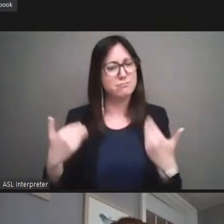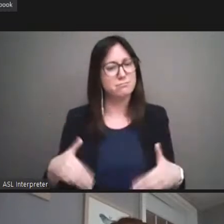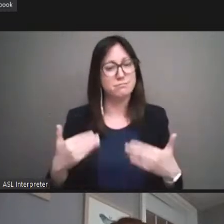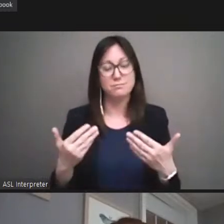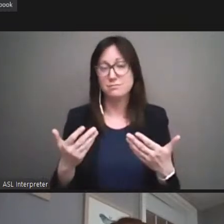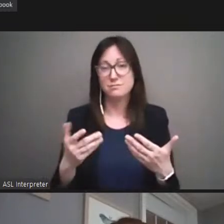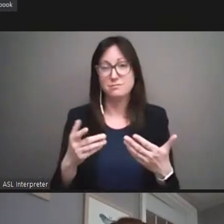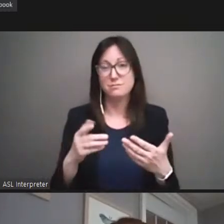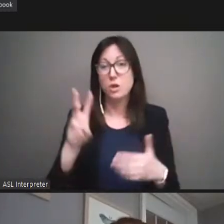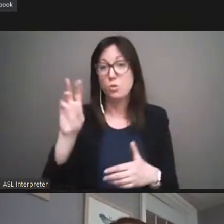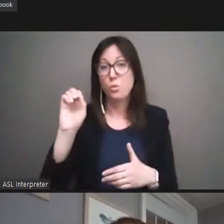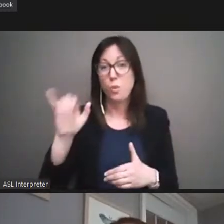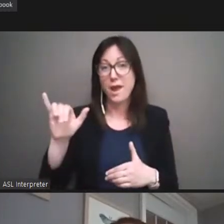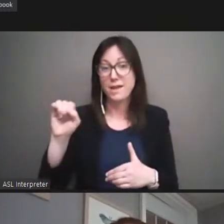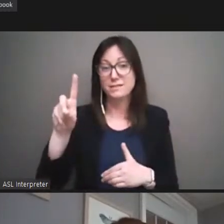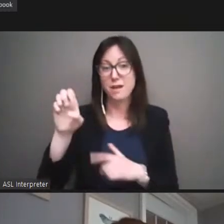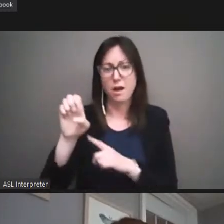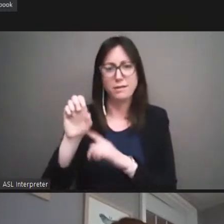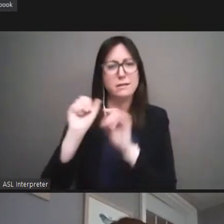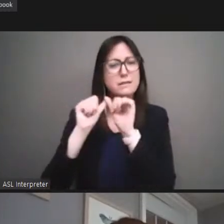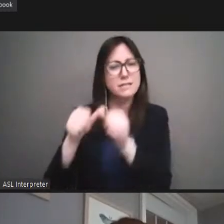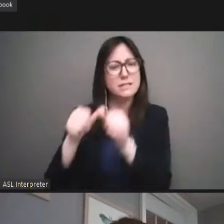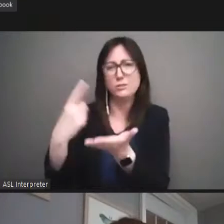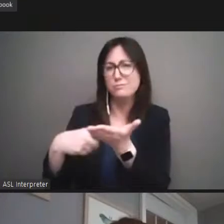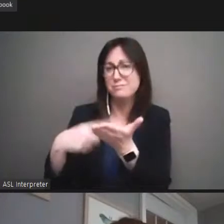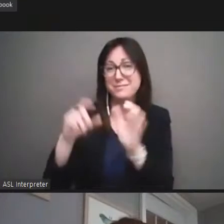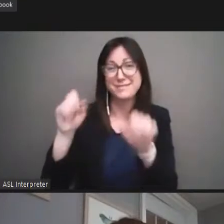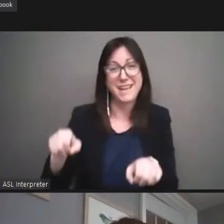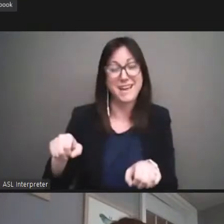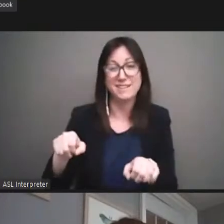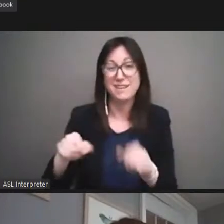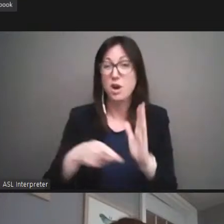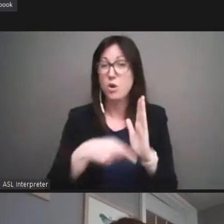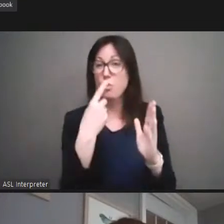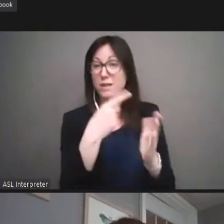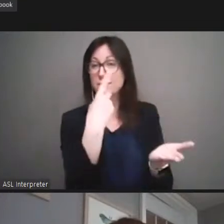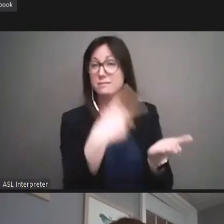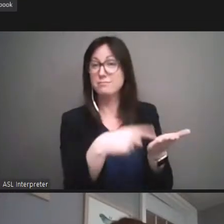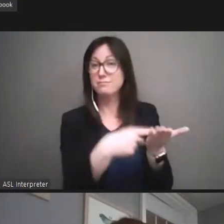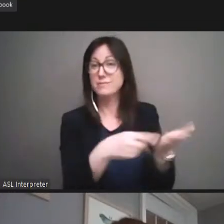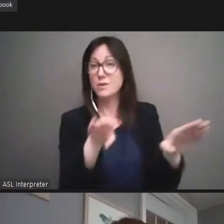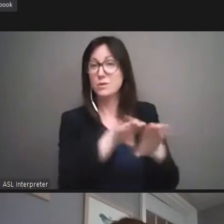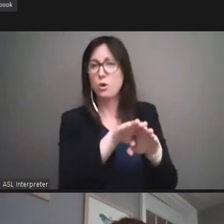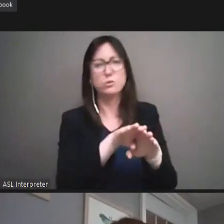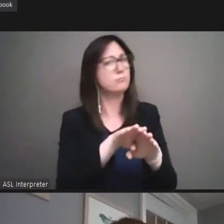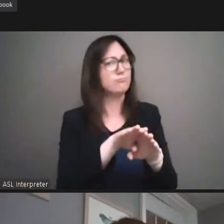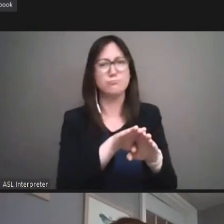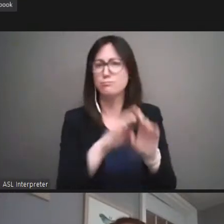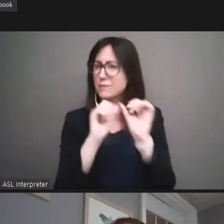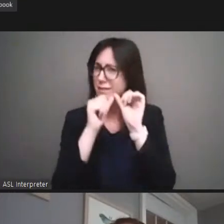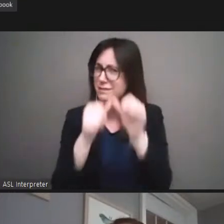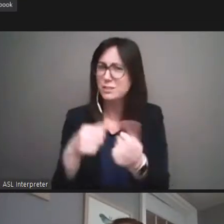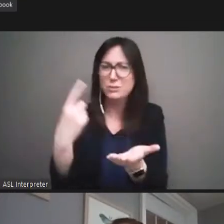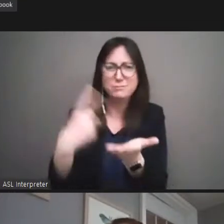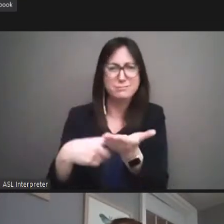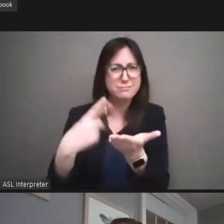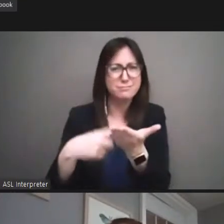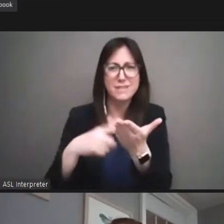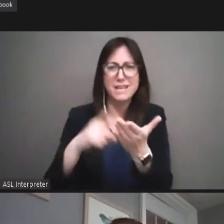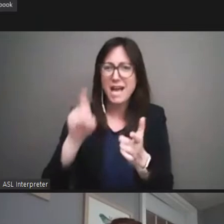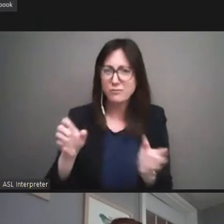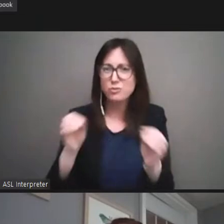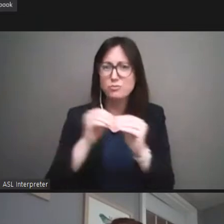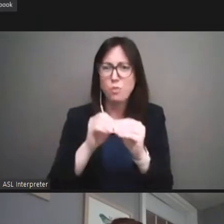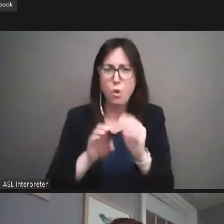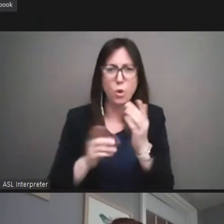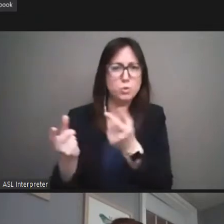on Wayside. We've seen that this conversation, there's no end to this conversation, and there's no end to the work ahead of us of building